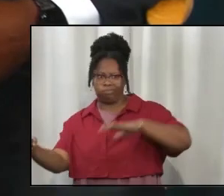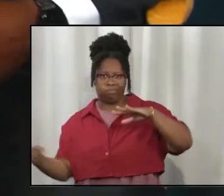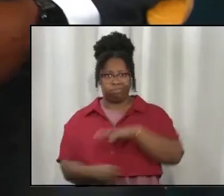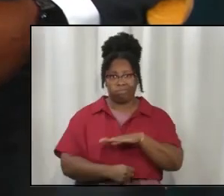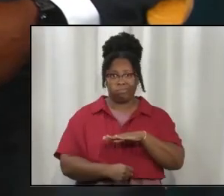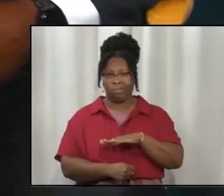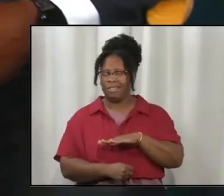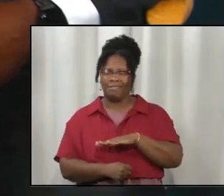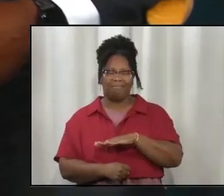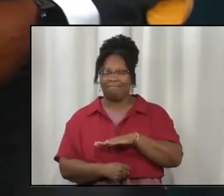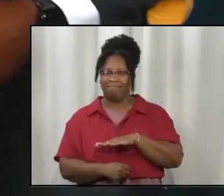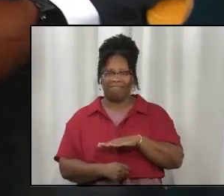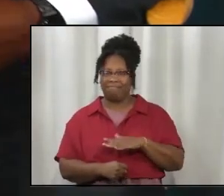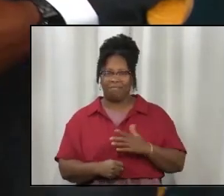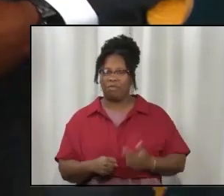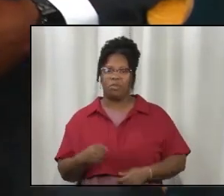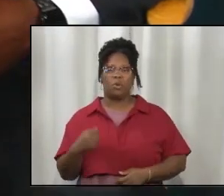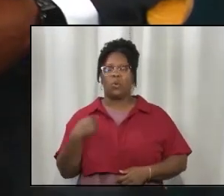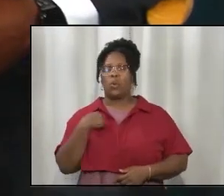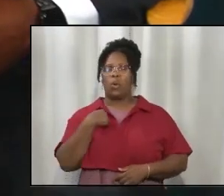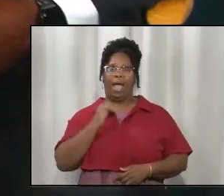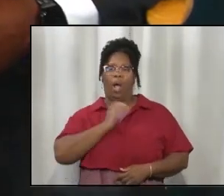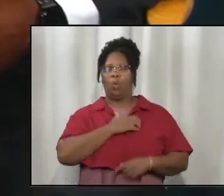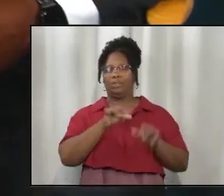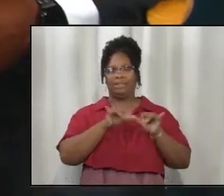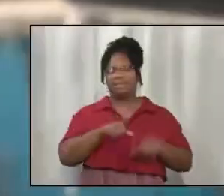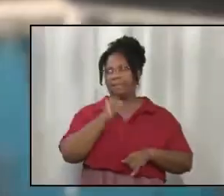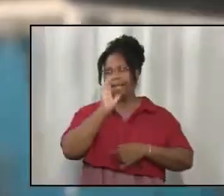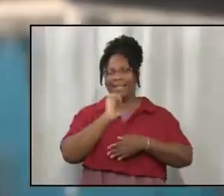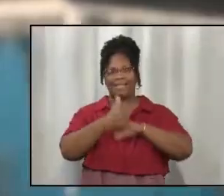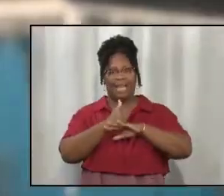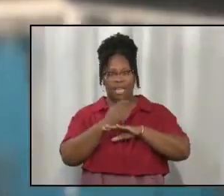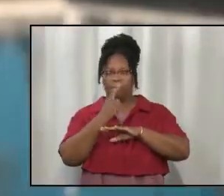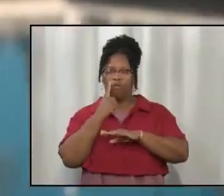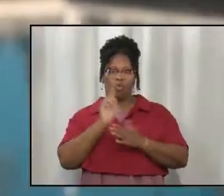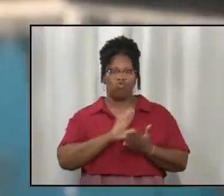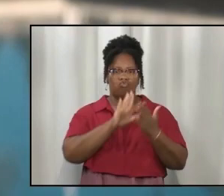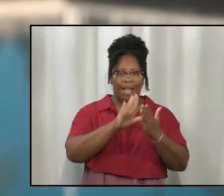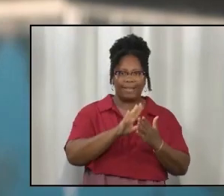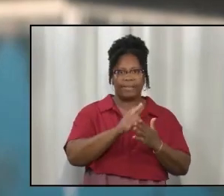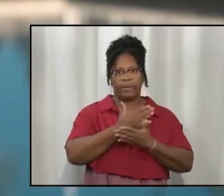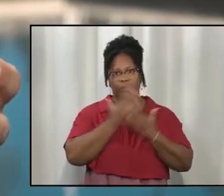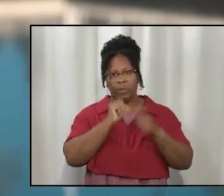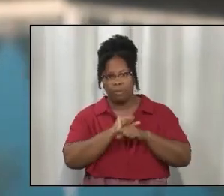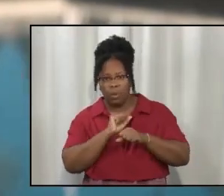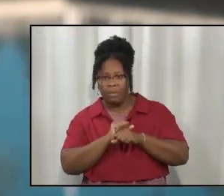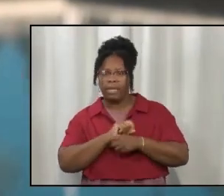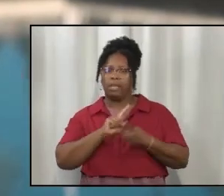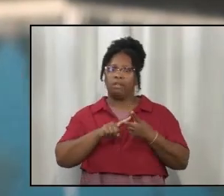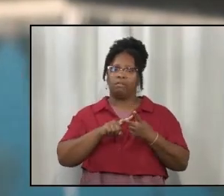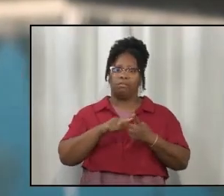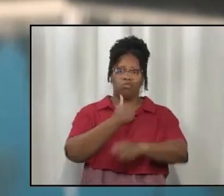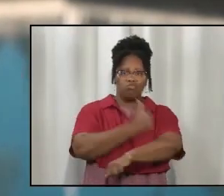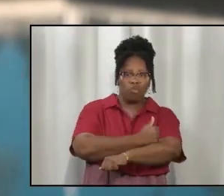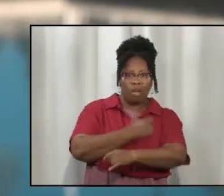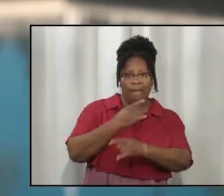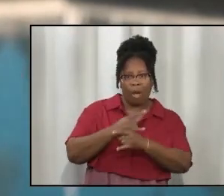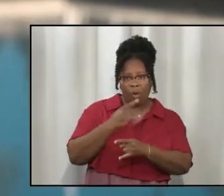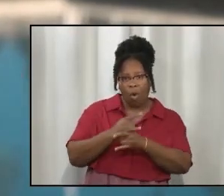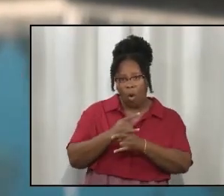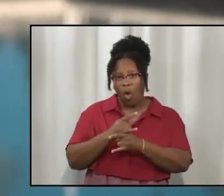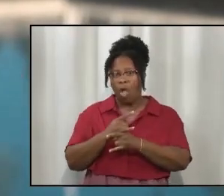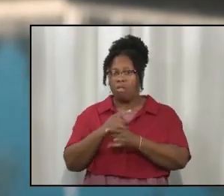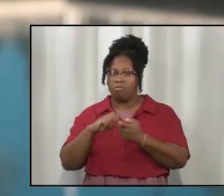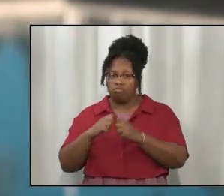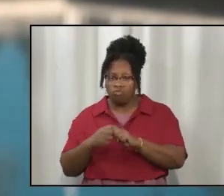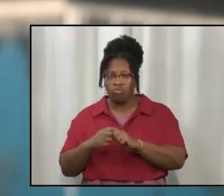to address unemployment or mental disease or substance abuse or homelessness. But we have an opportunity